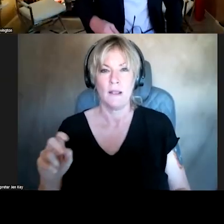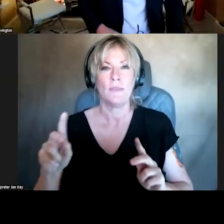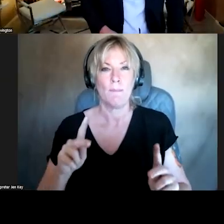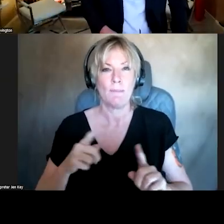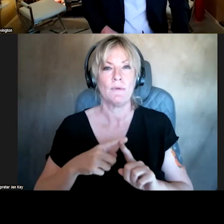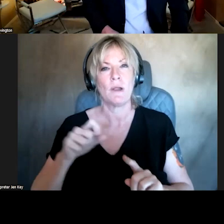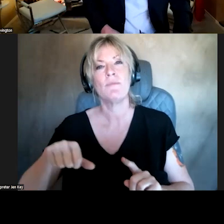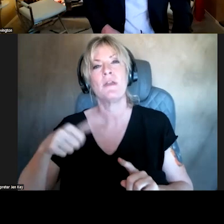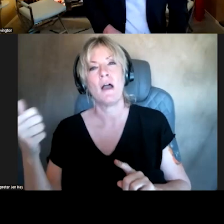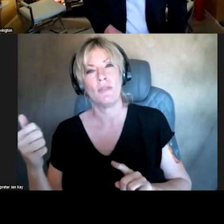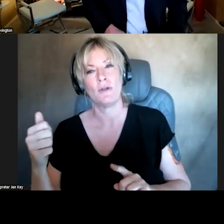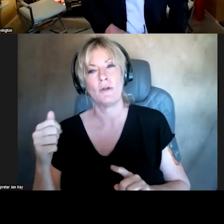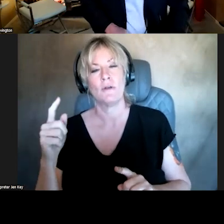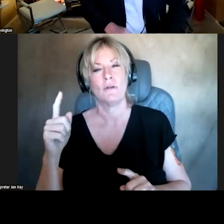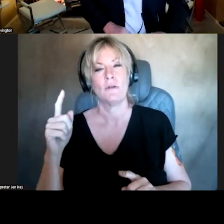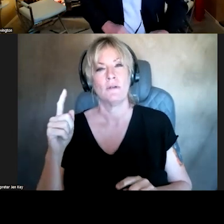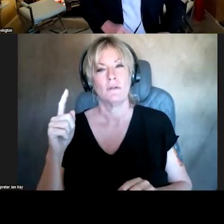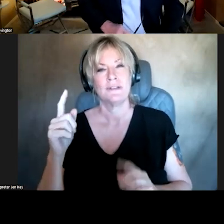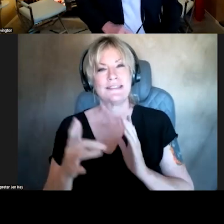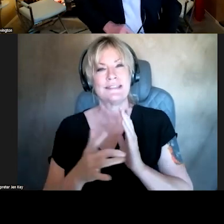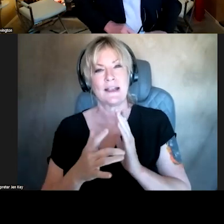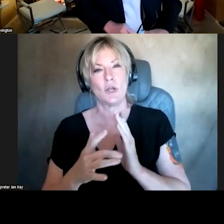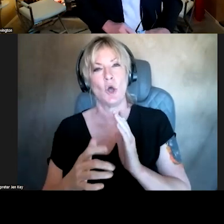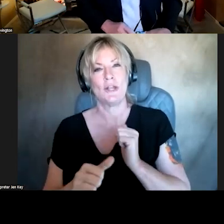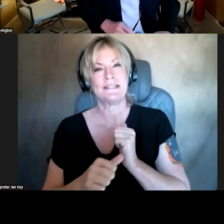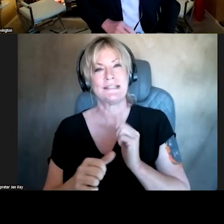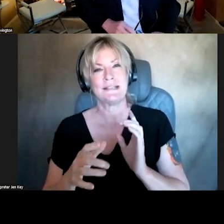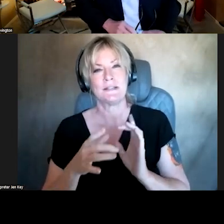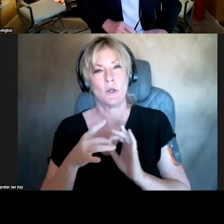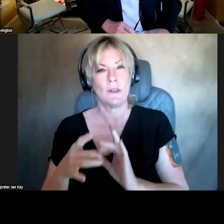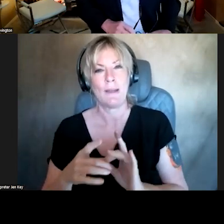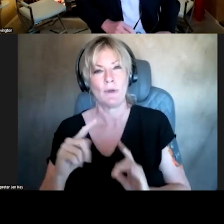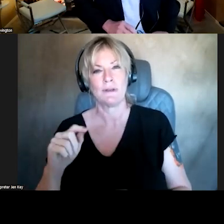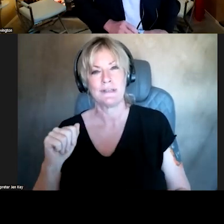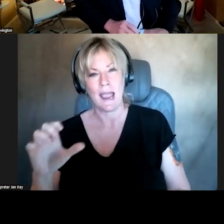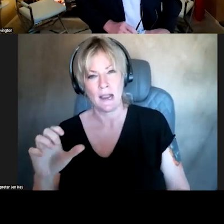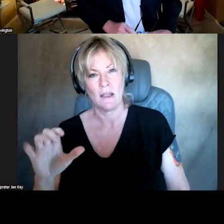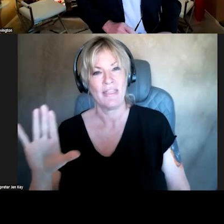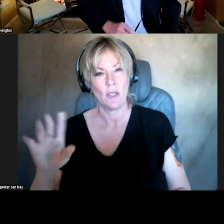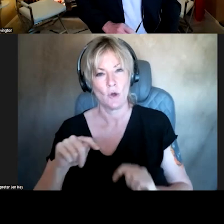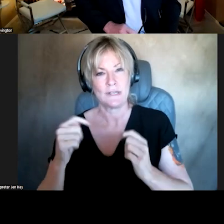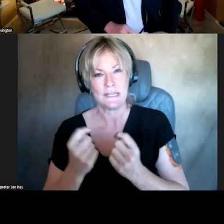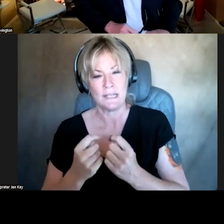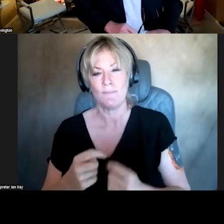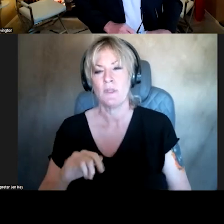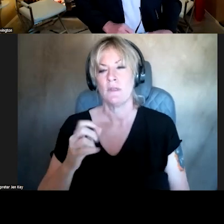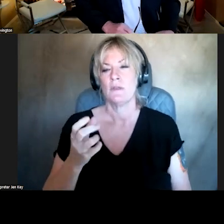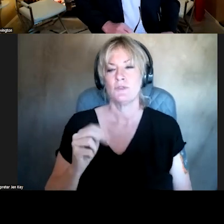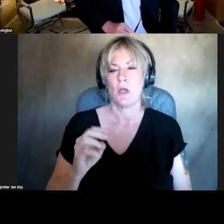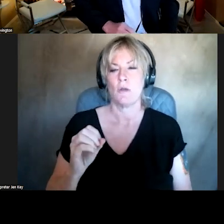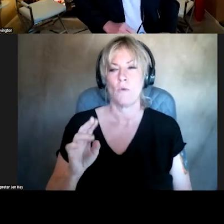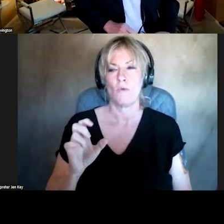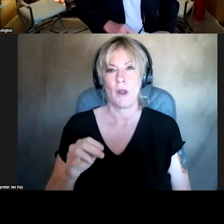other TAC, John, the Technical Assistance Collaborative, Kevin Martone and team, John O'Brien led a team that did